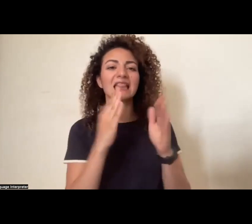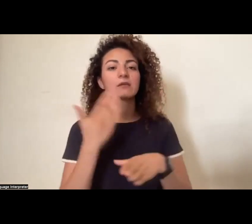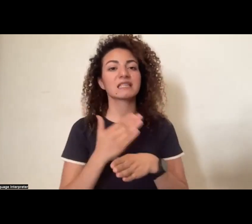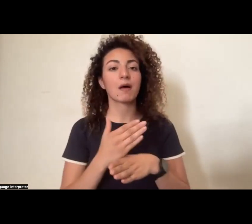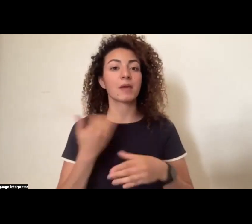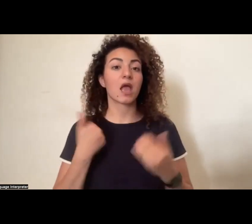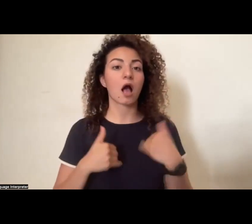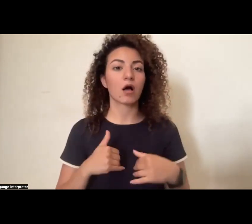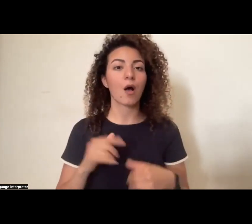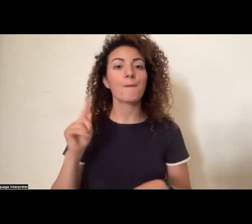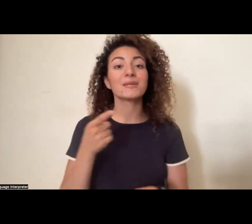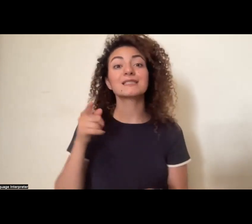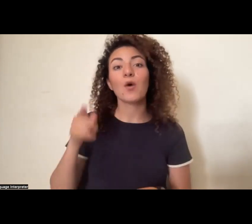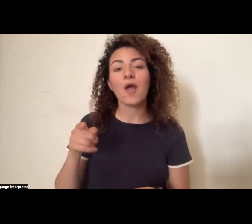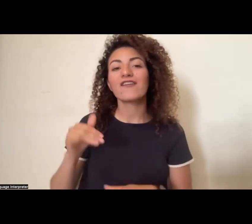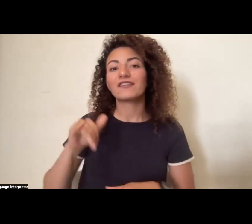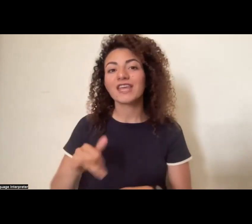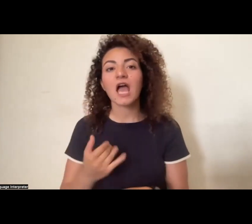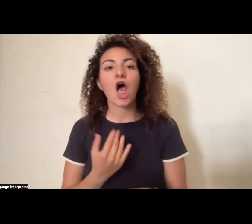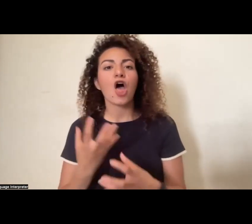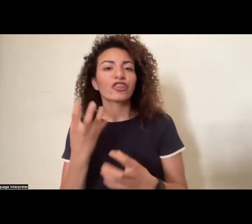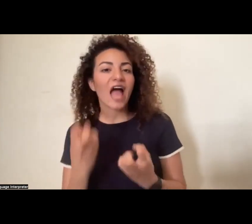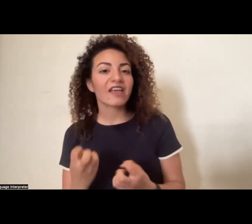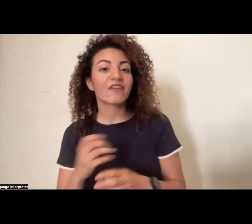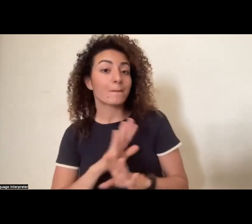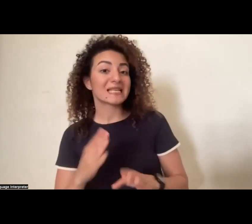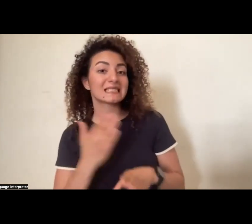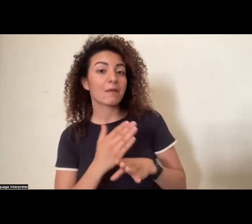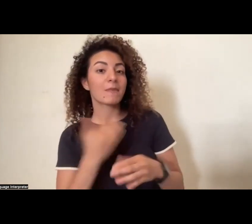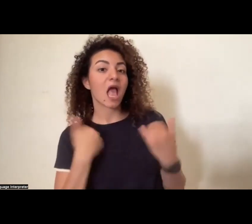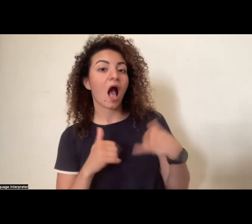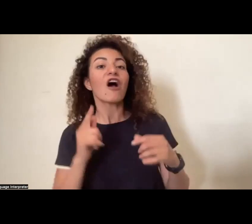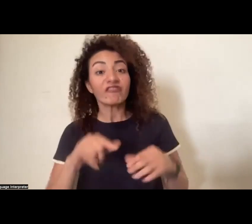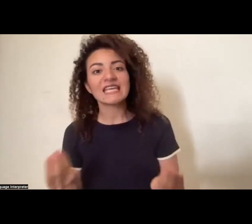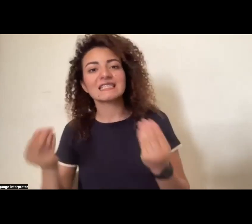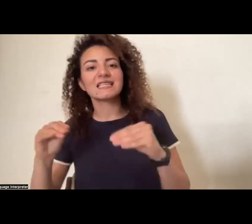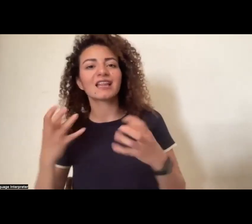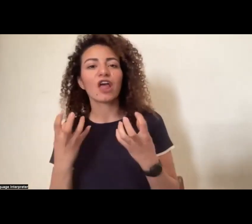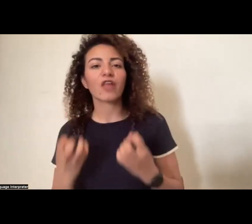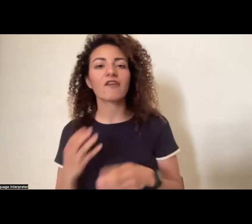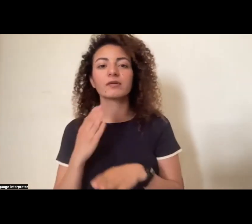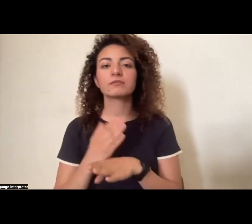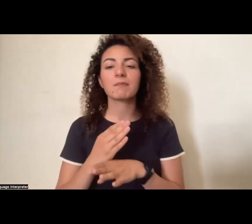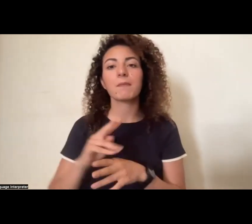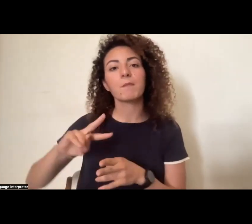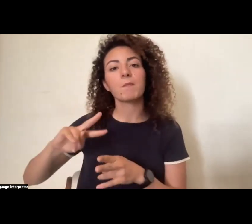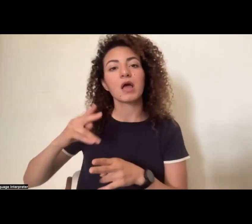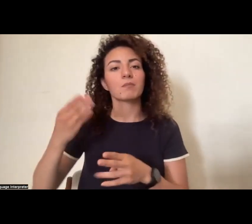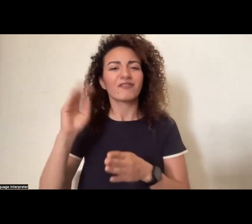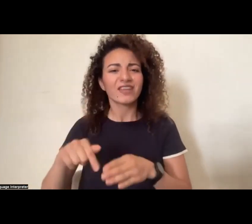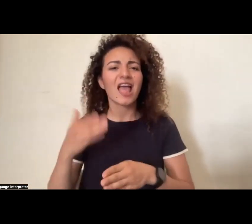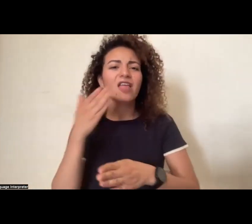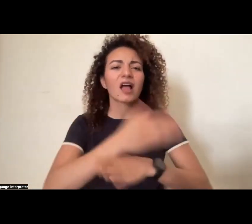intersect with other forms of vulnerability, and we all know that. And this, I mean, not only they intersect with other forms